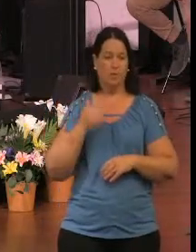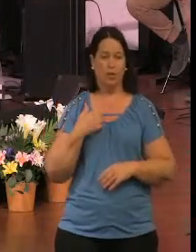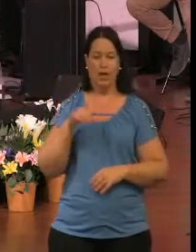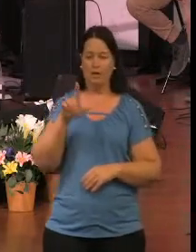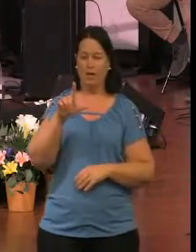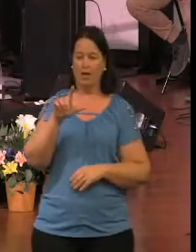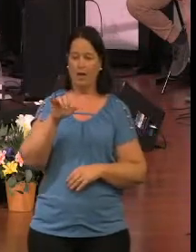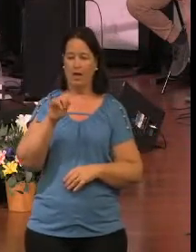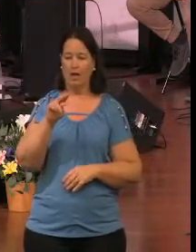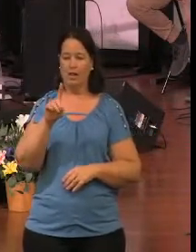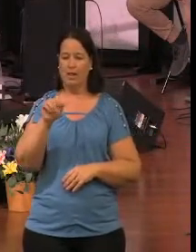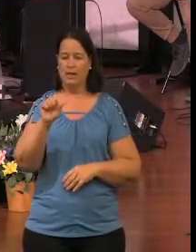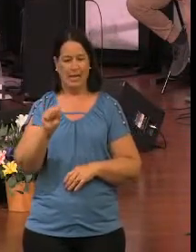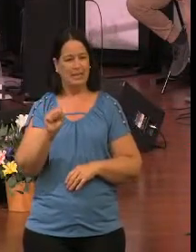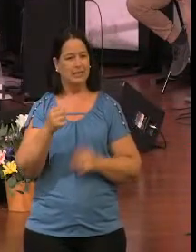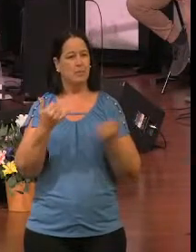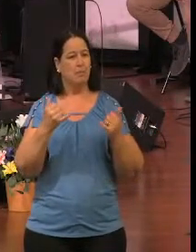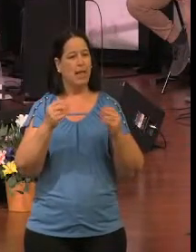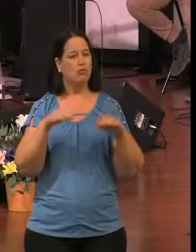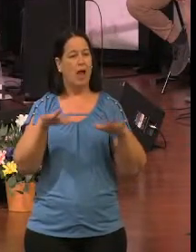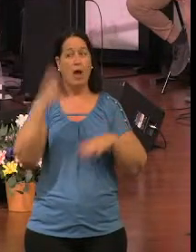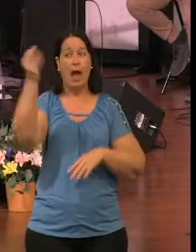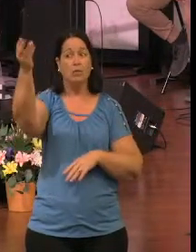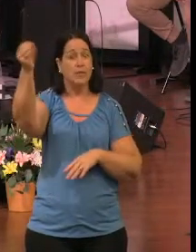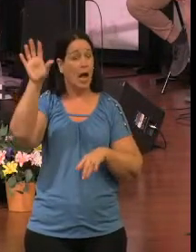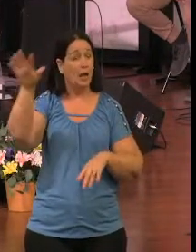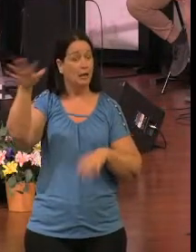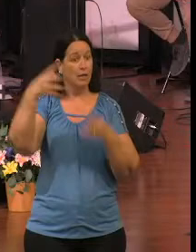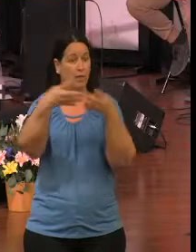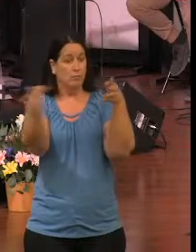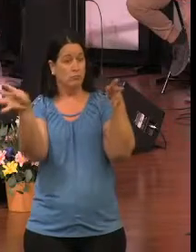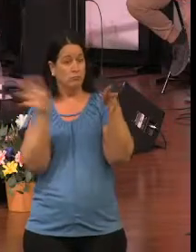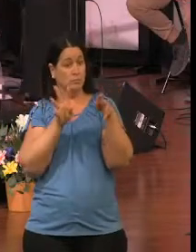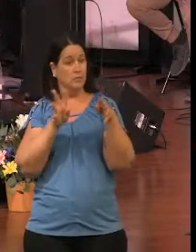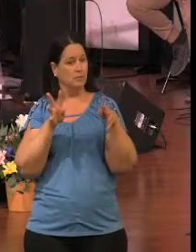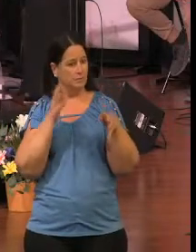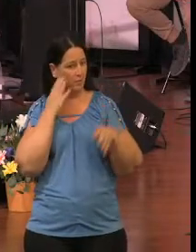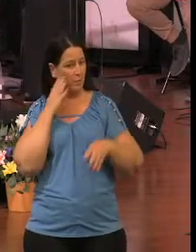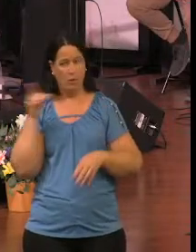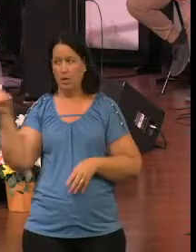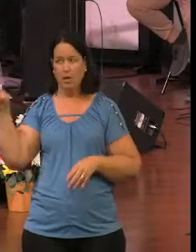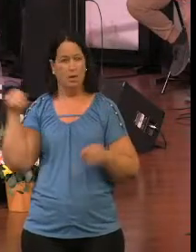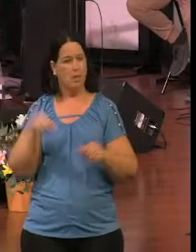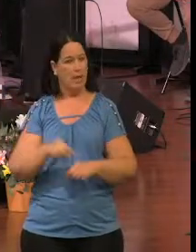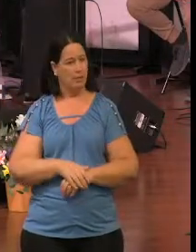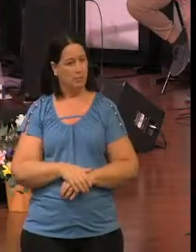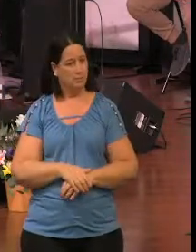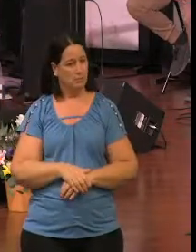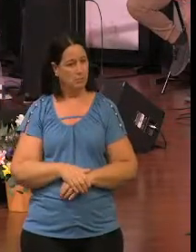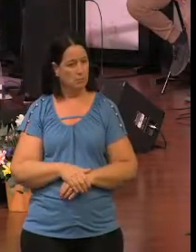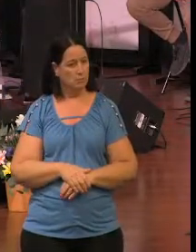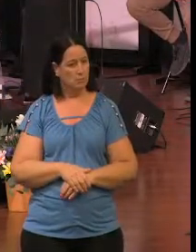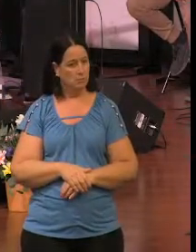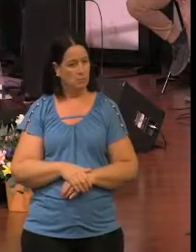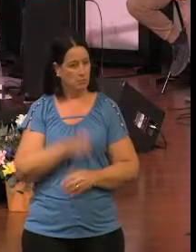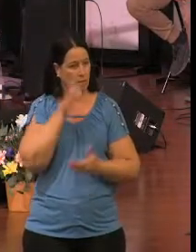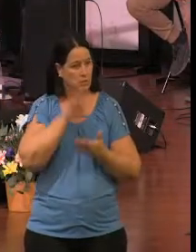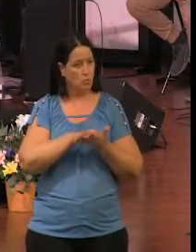and Linda was his dear wife. And he came here and noticed we had a kind of a decrepit playground. It was small, and Florence kind of took